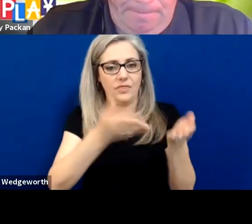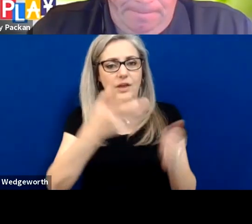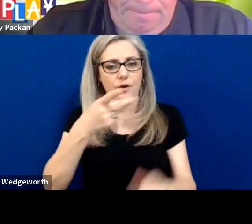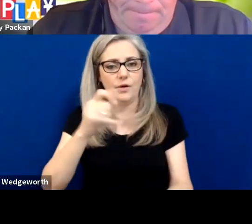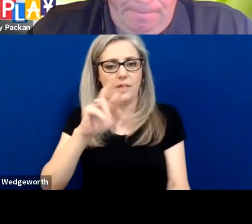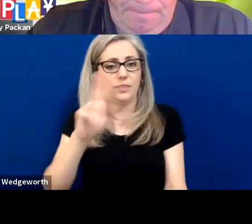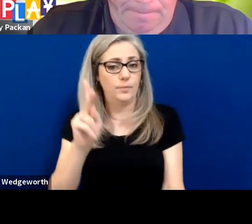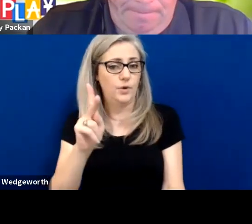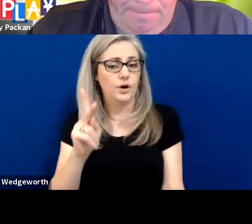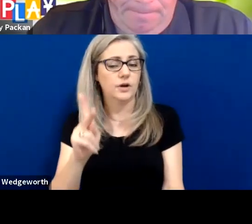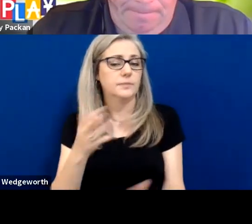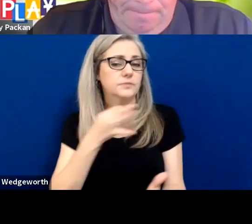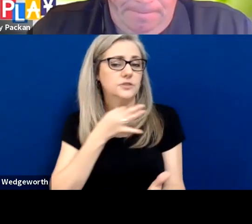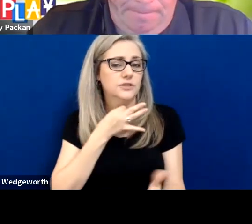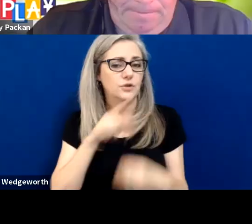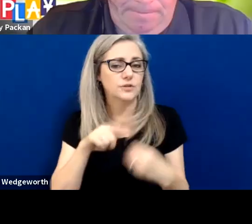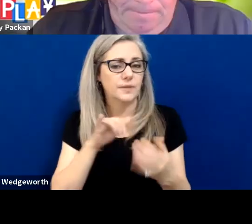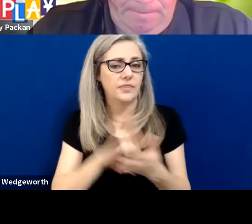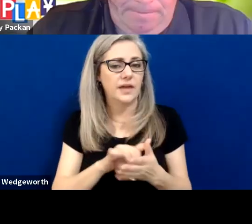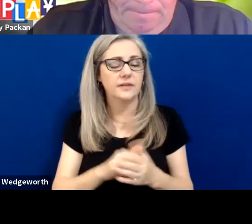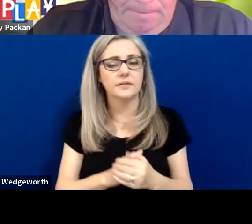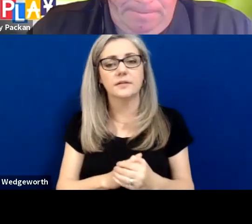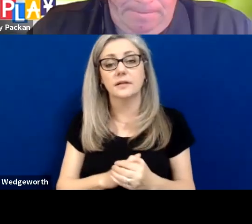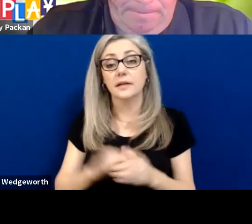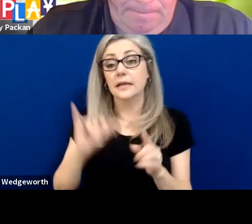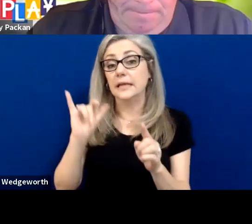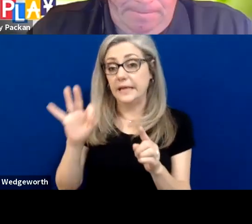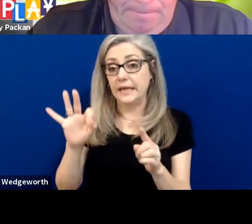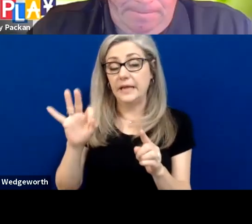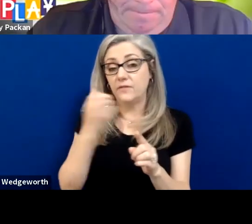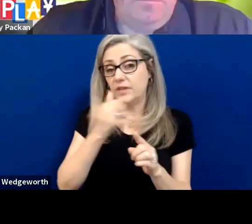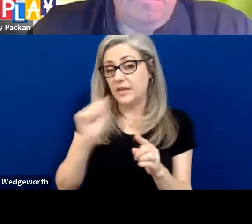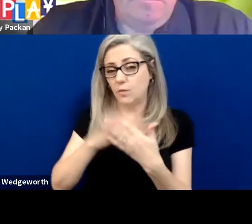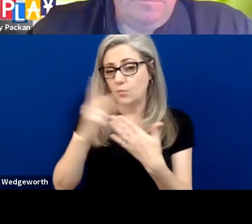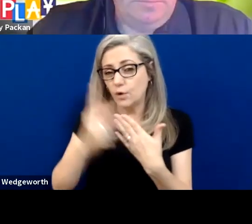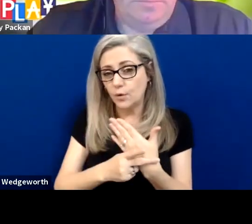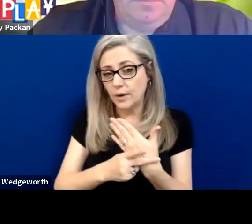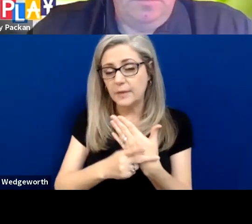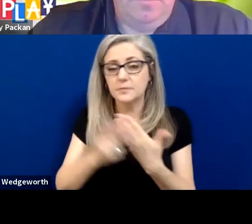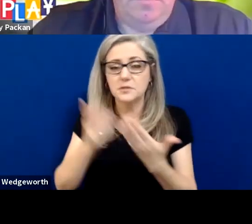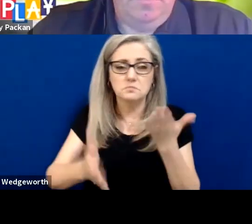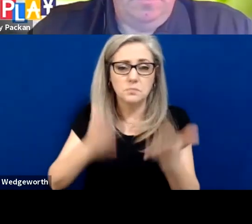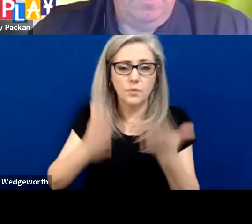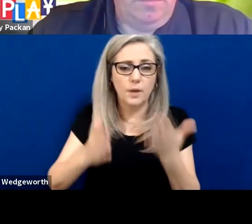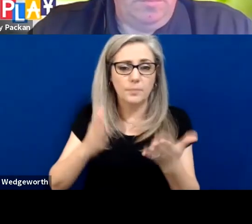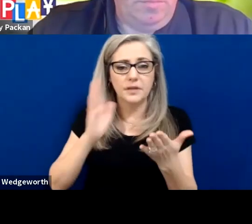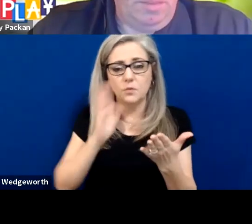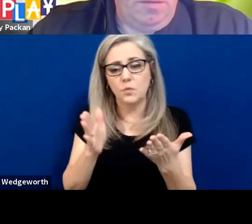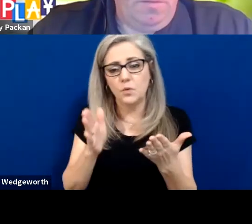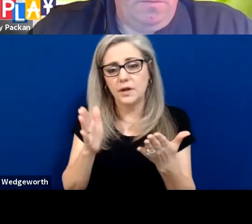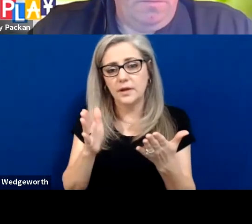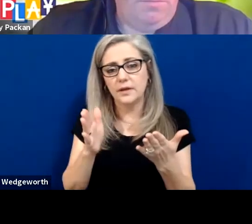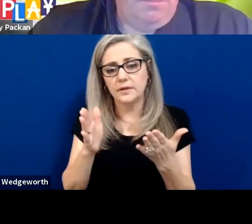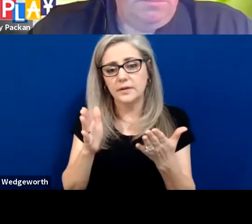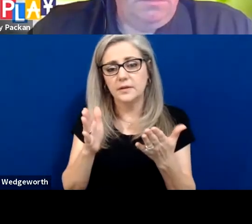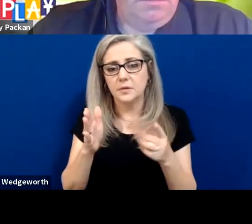just a curious question. If there would be any programming, it would probably be directed to your neighborhood,